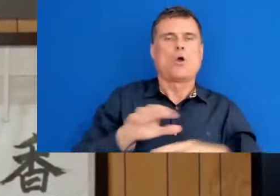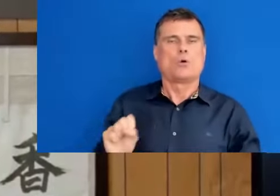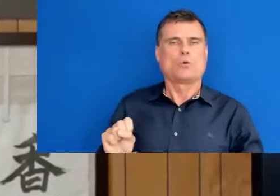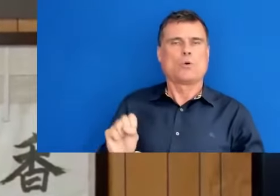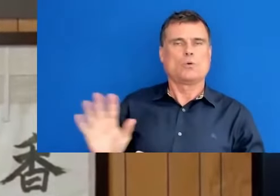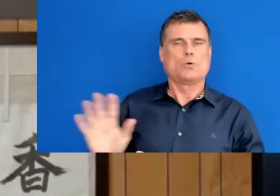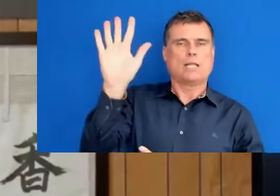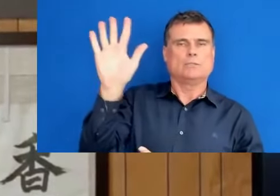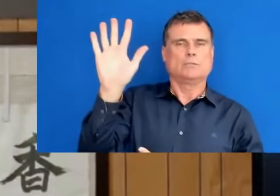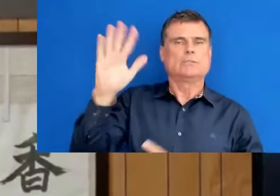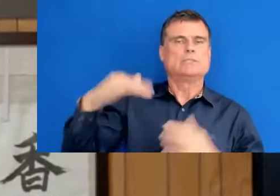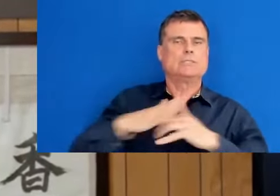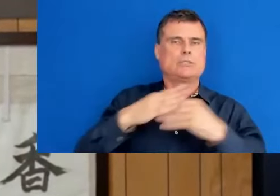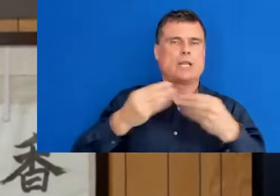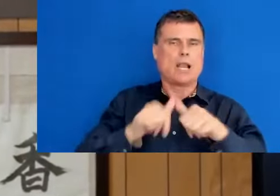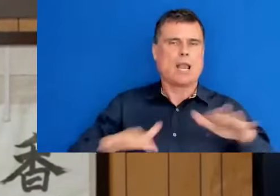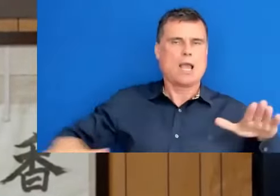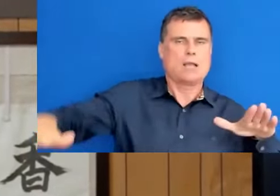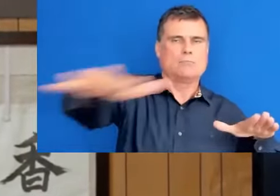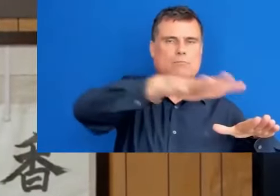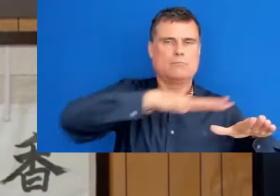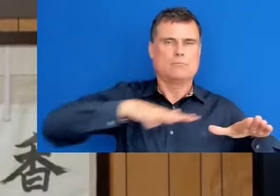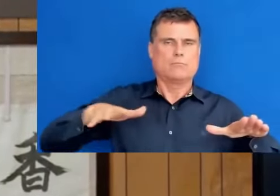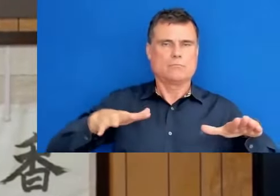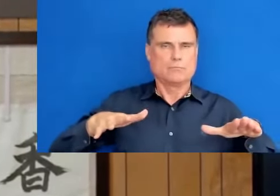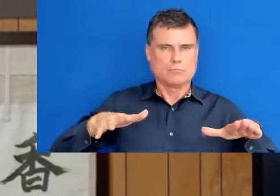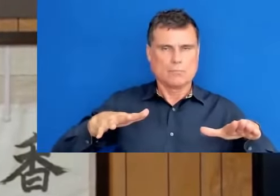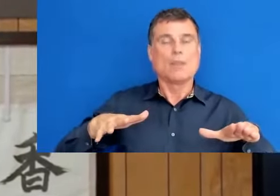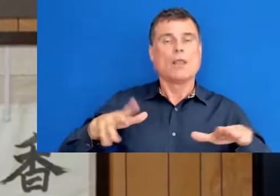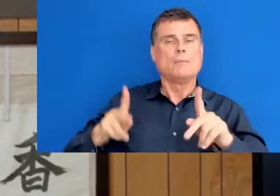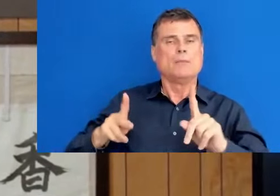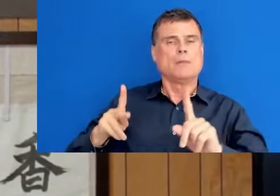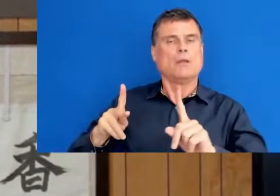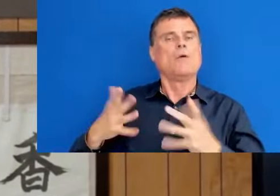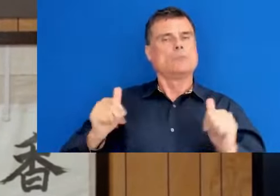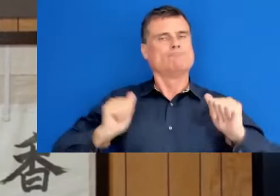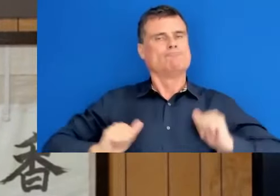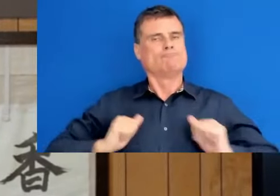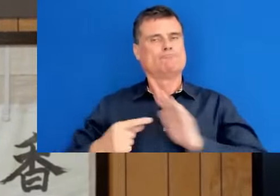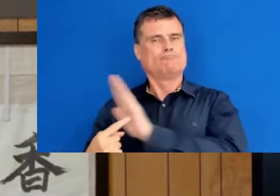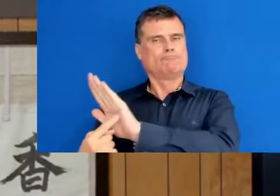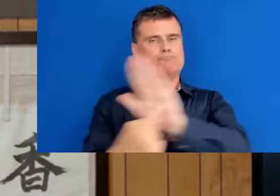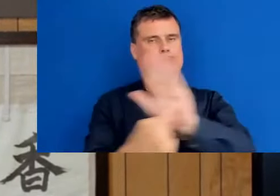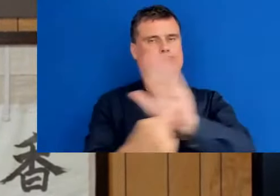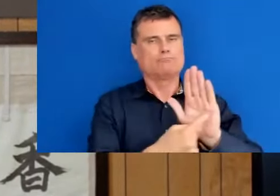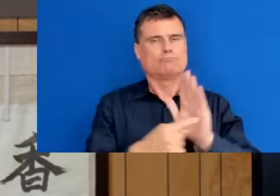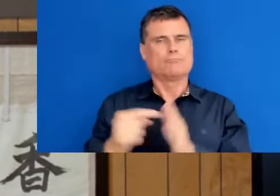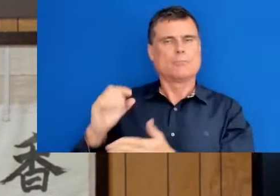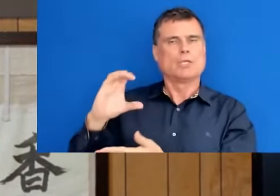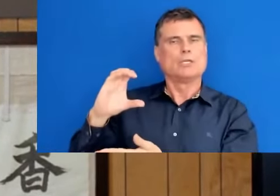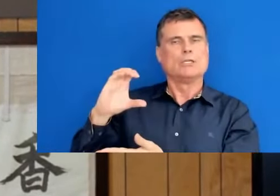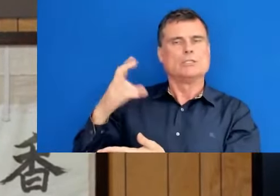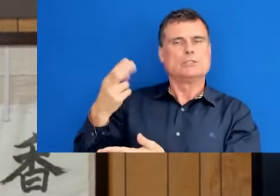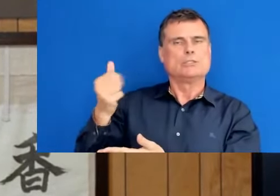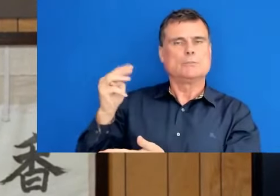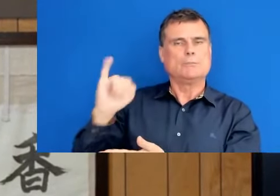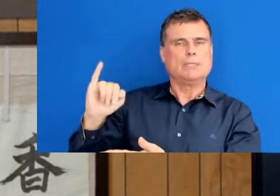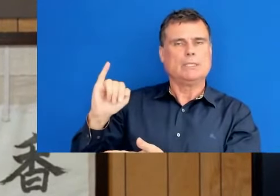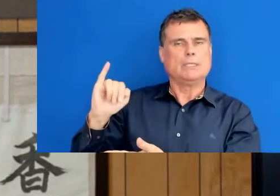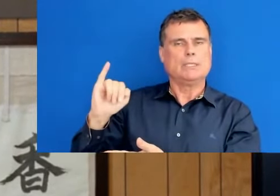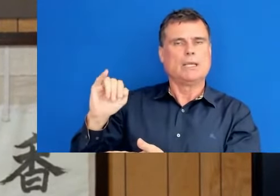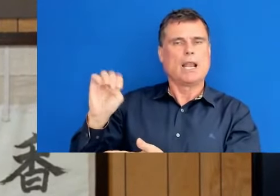Salish peoples. To begin our program, we will have a performance by the taiko group Chibi